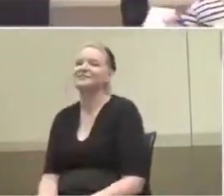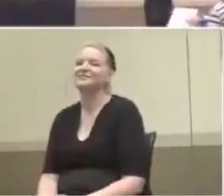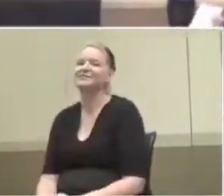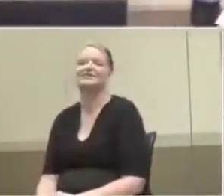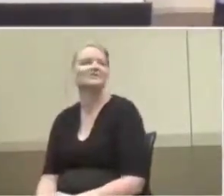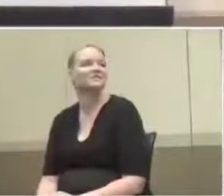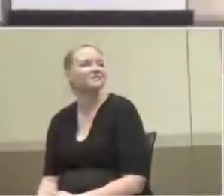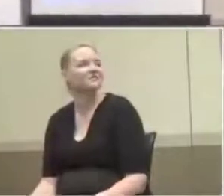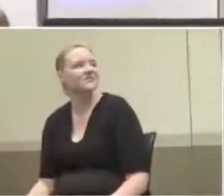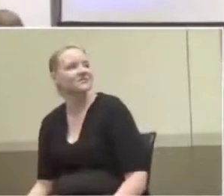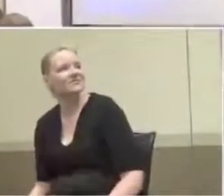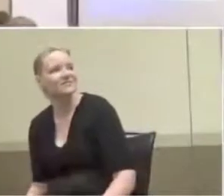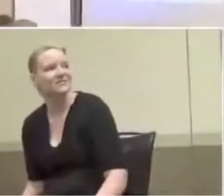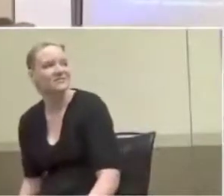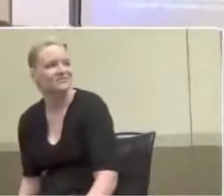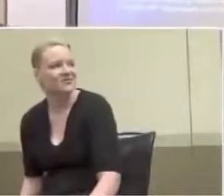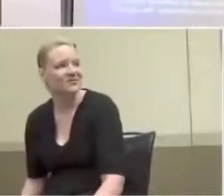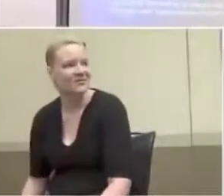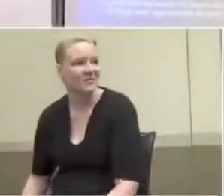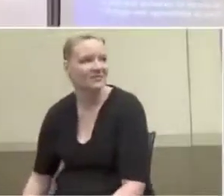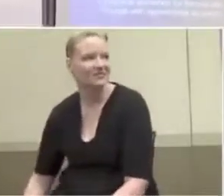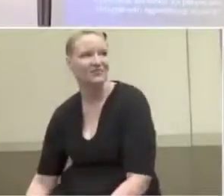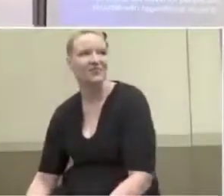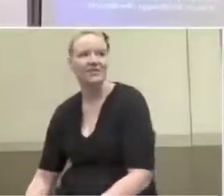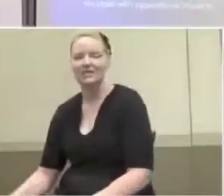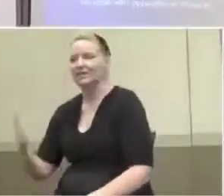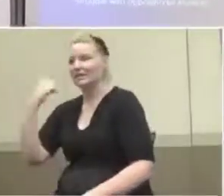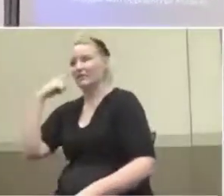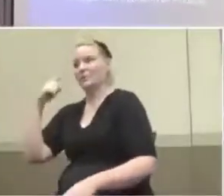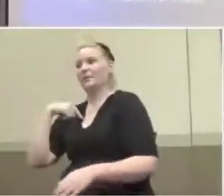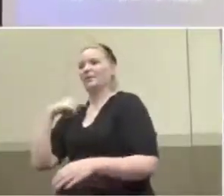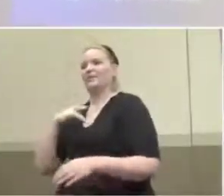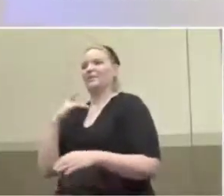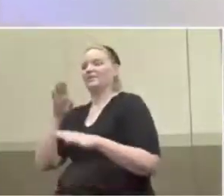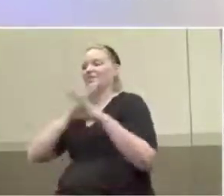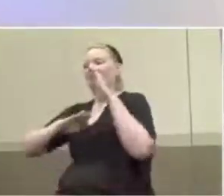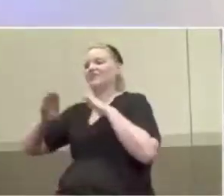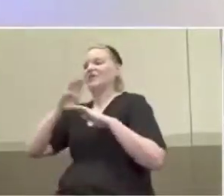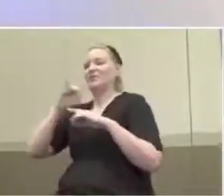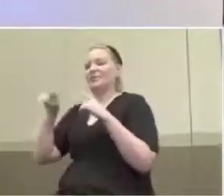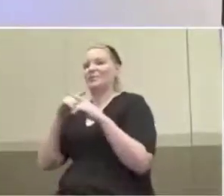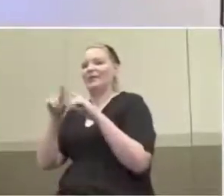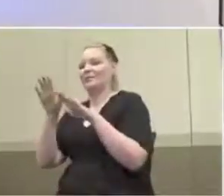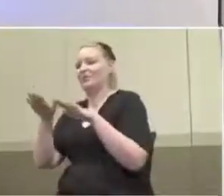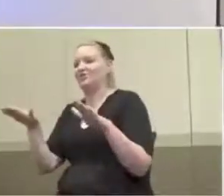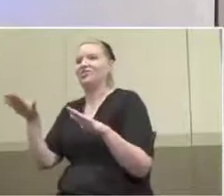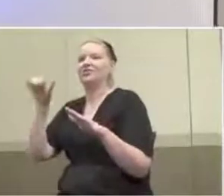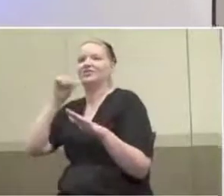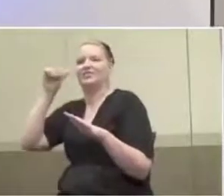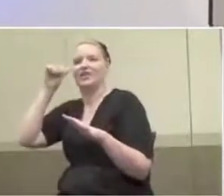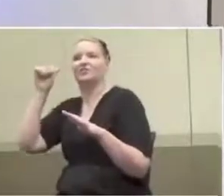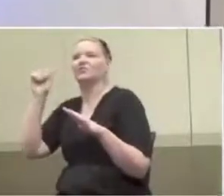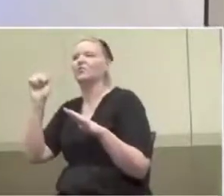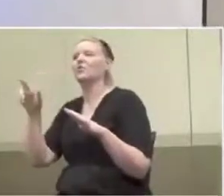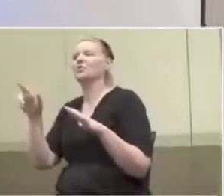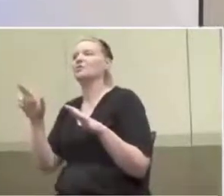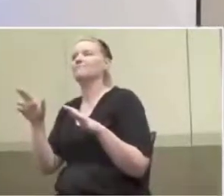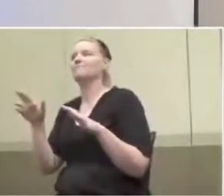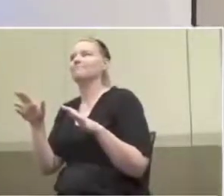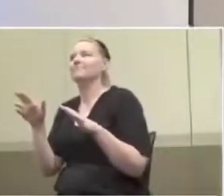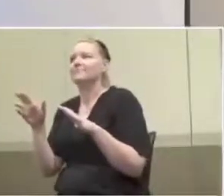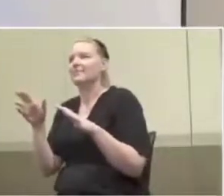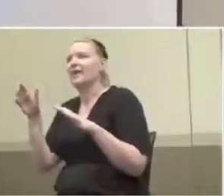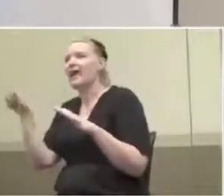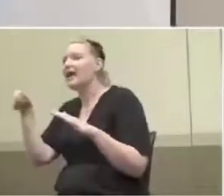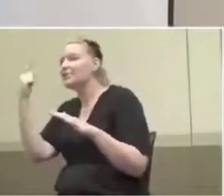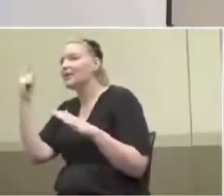So I think it's very frustrating to work with very difficult kids or adults, or even, okay, I'm going to ask this. Are